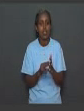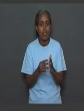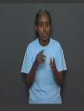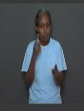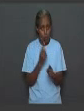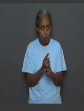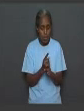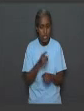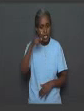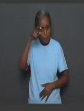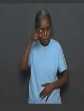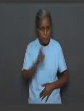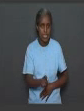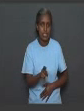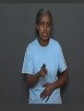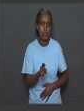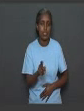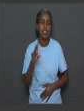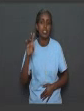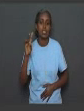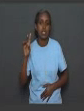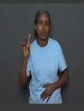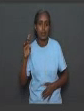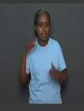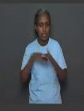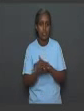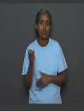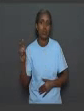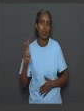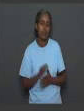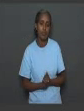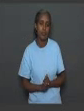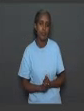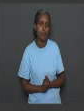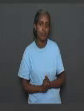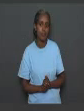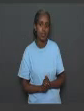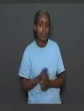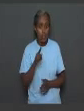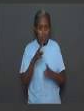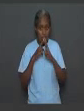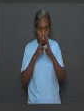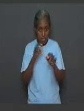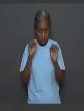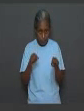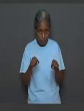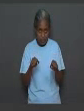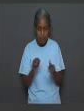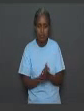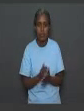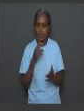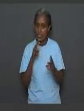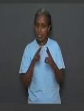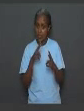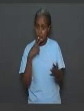occurring must be 7 in 12. Was that your answer? If it